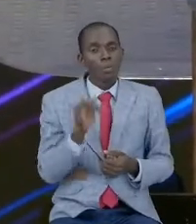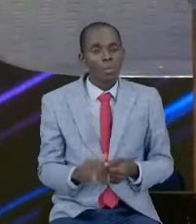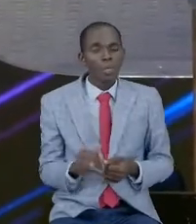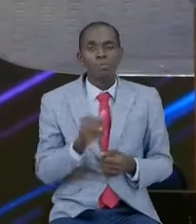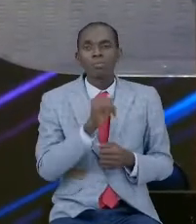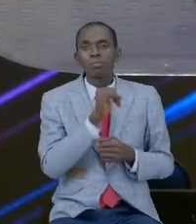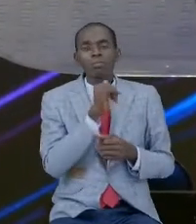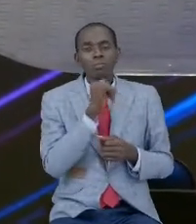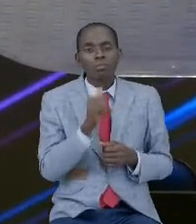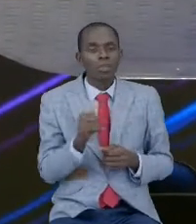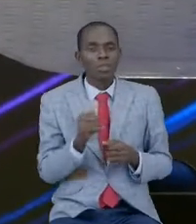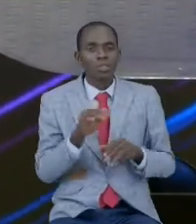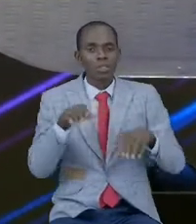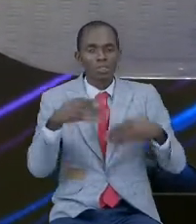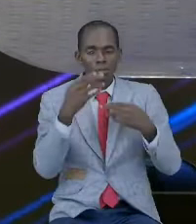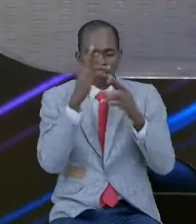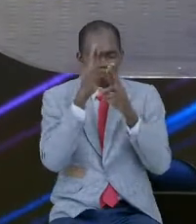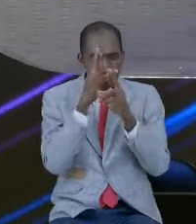disrespectful,